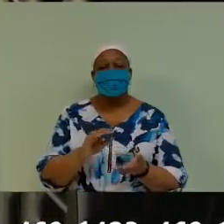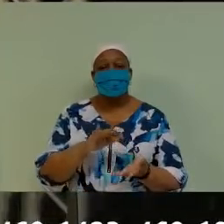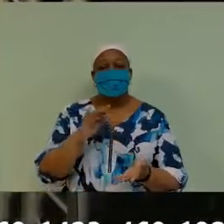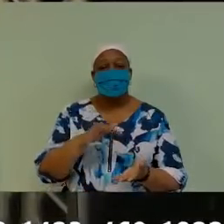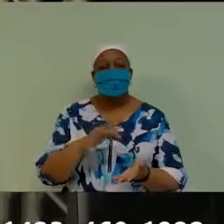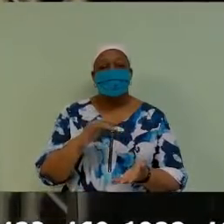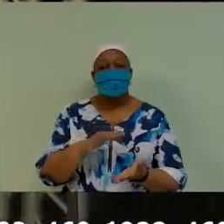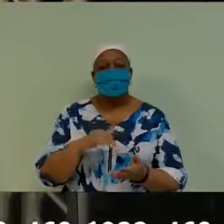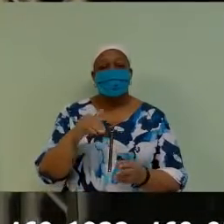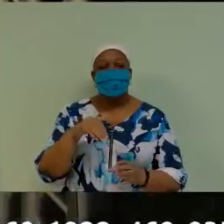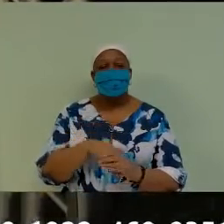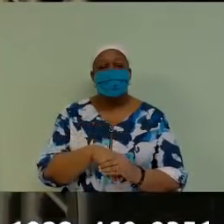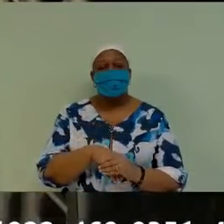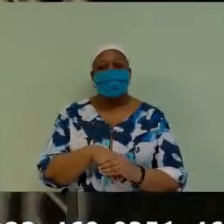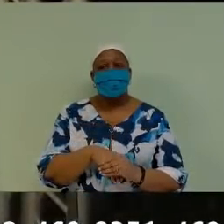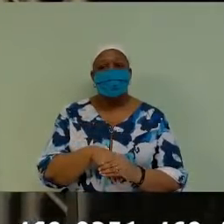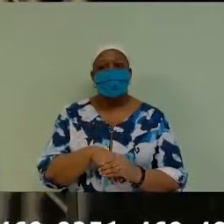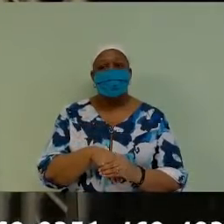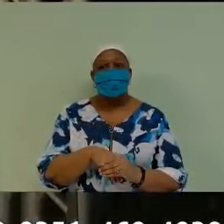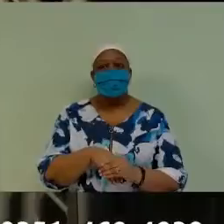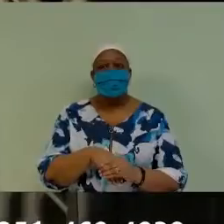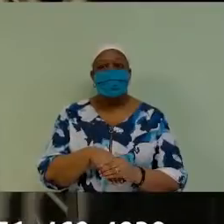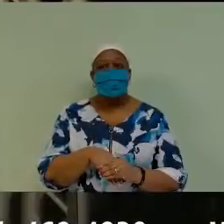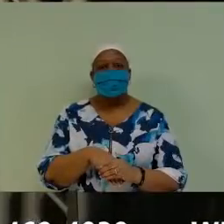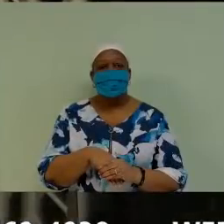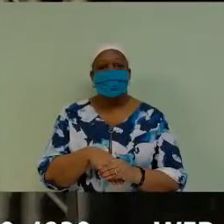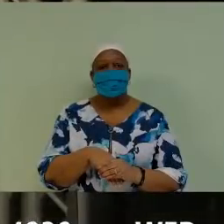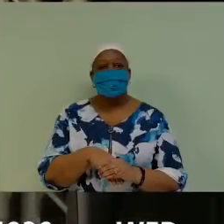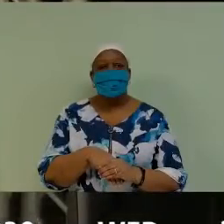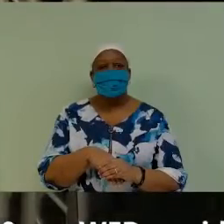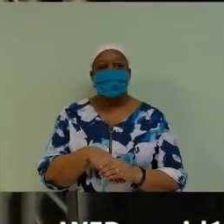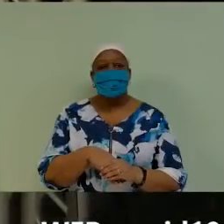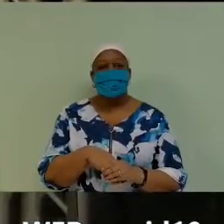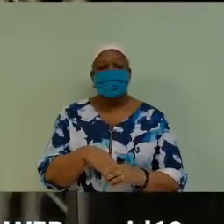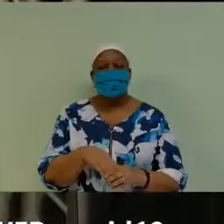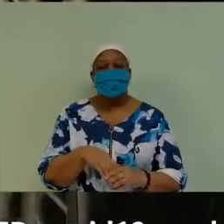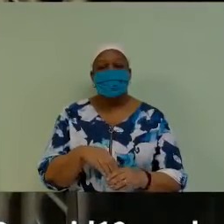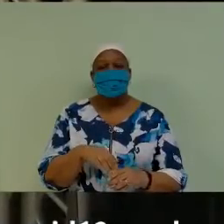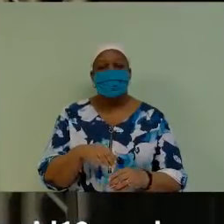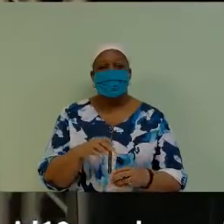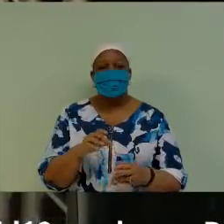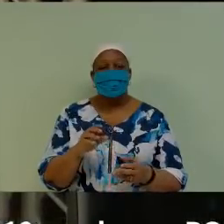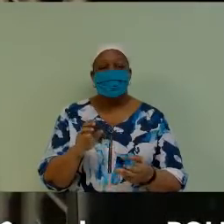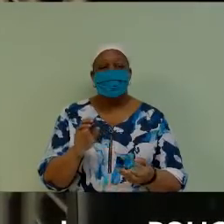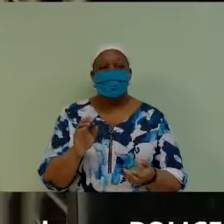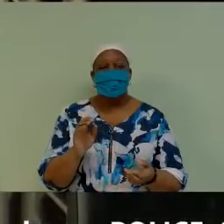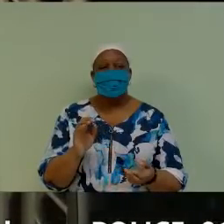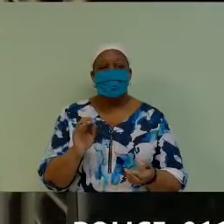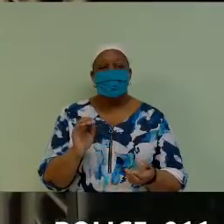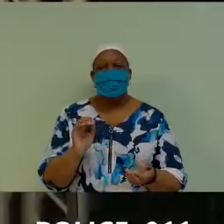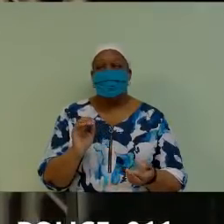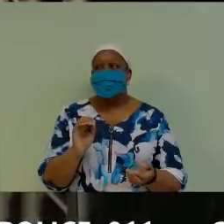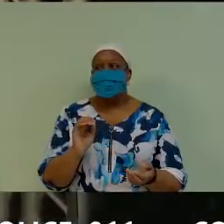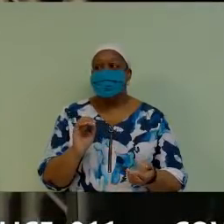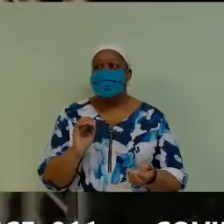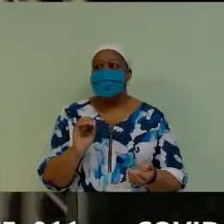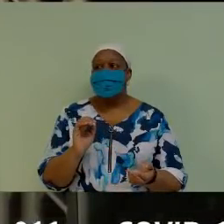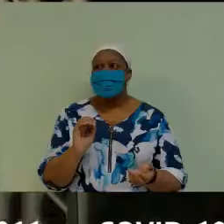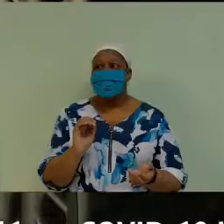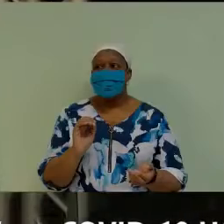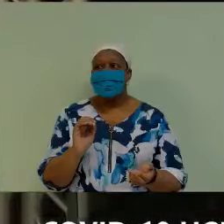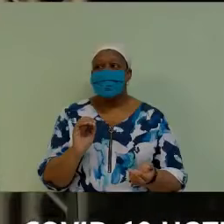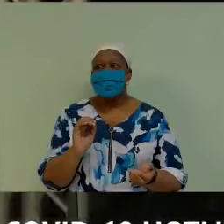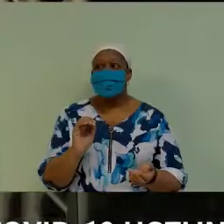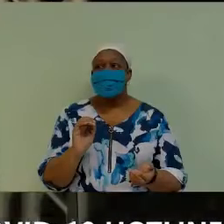two specialists should be a part of the team leading an infectious crisis like